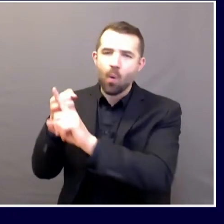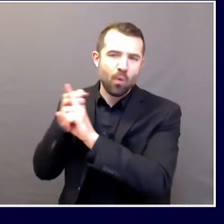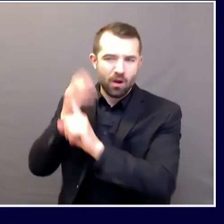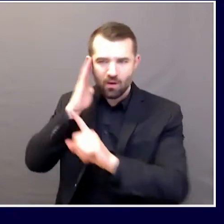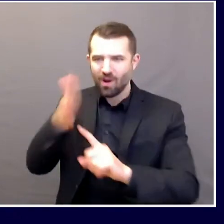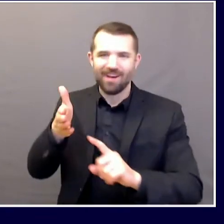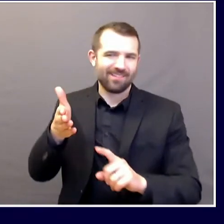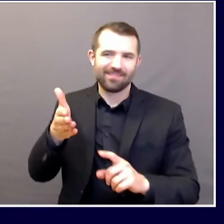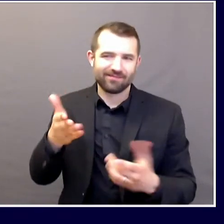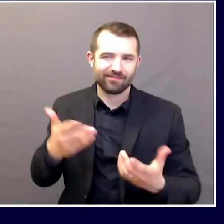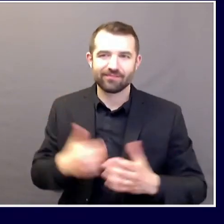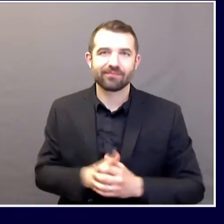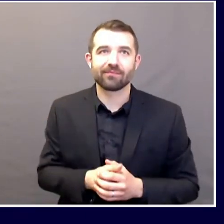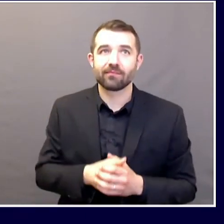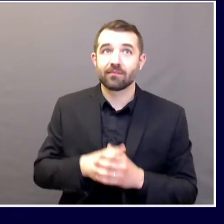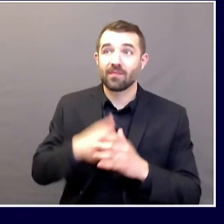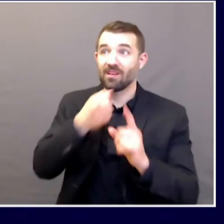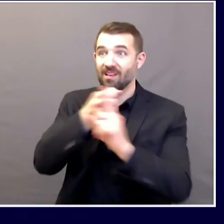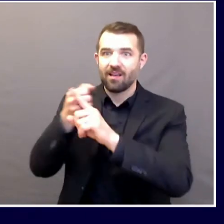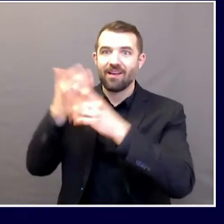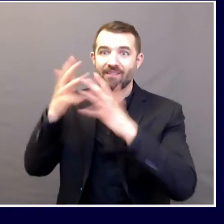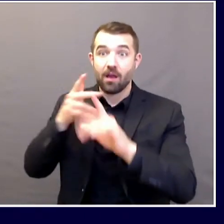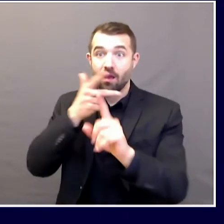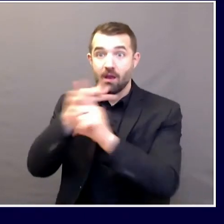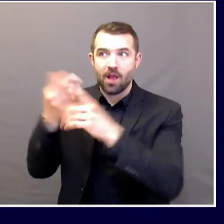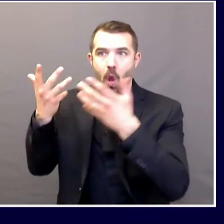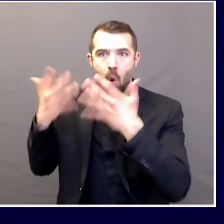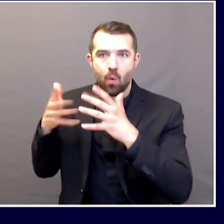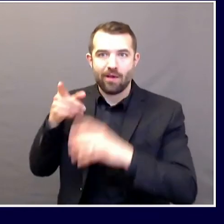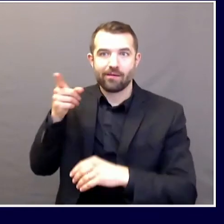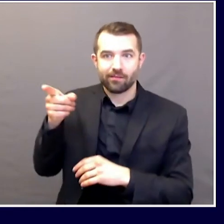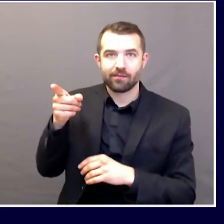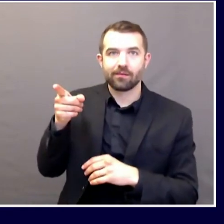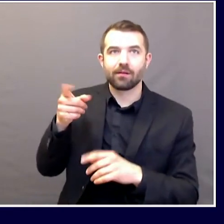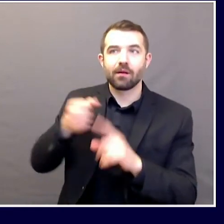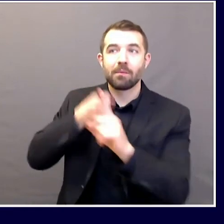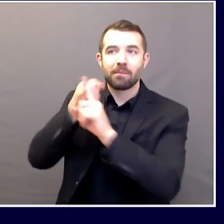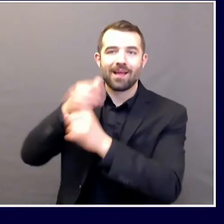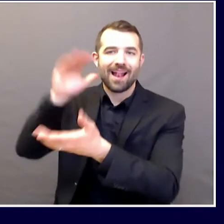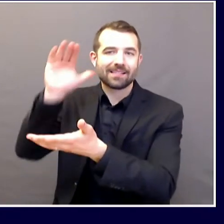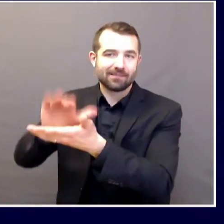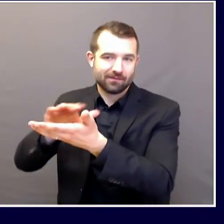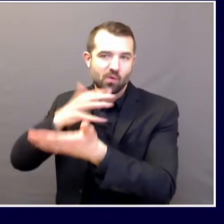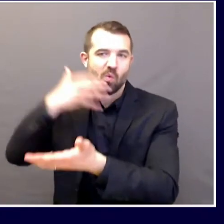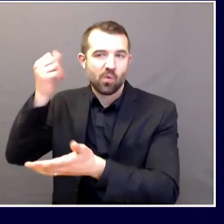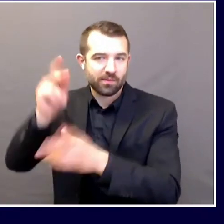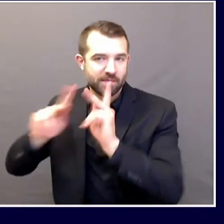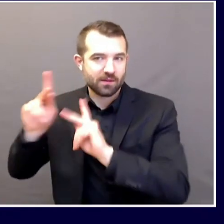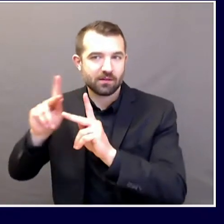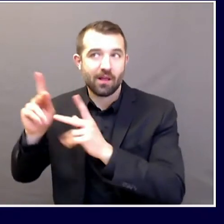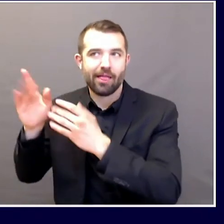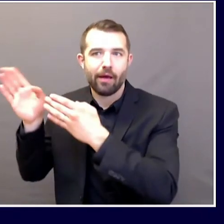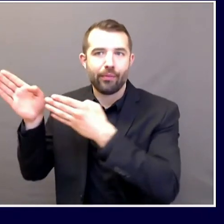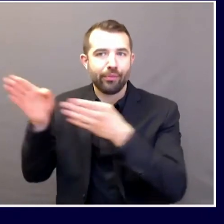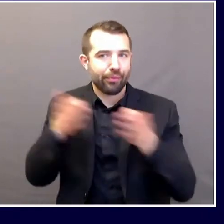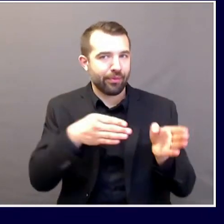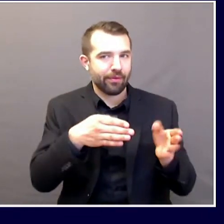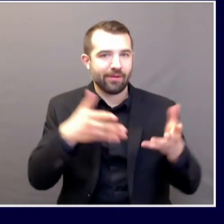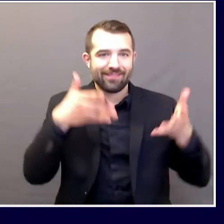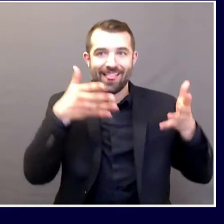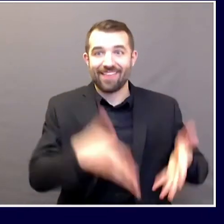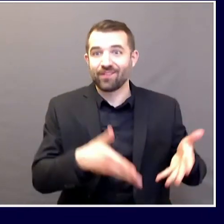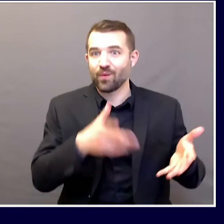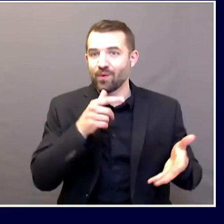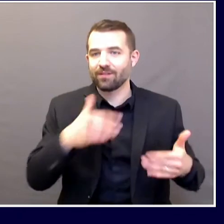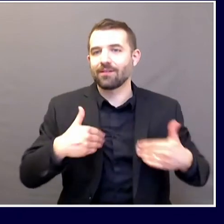people from the pie, younger people is what you are left with as a proportionate matter. Right, makes sense.